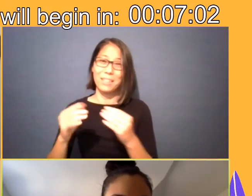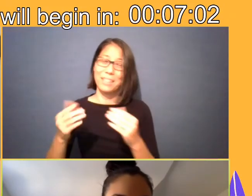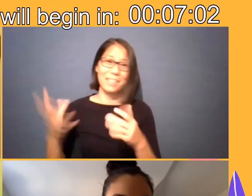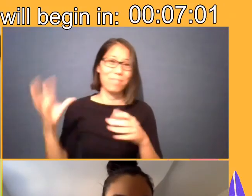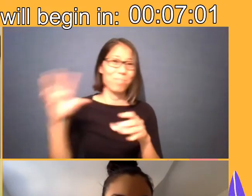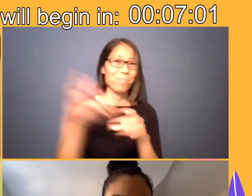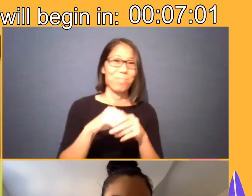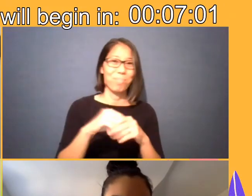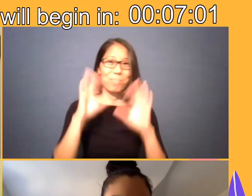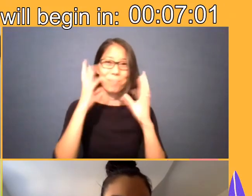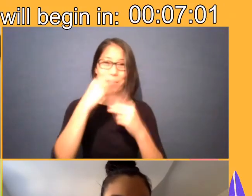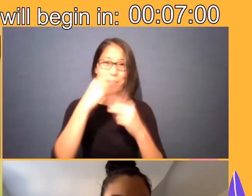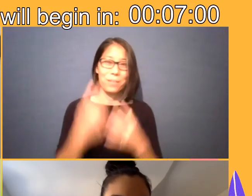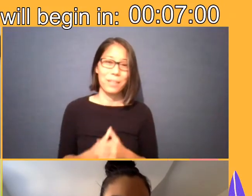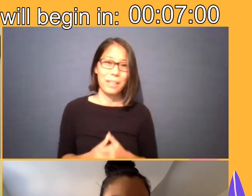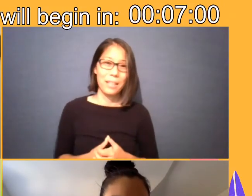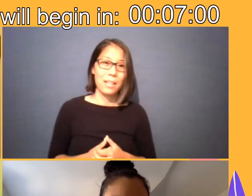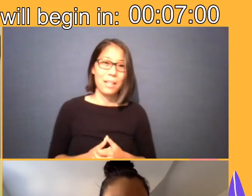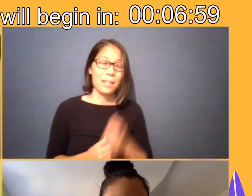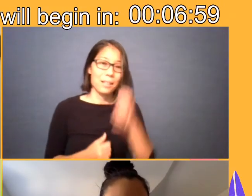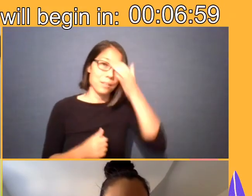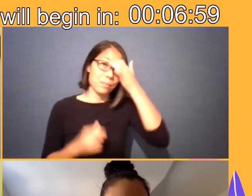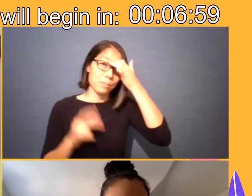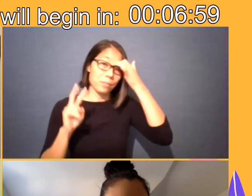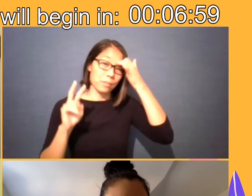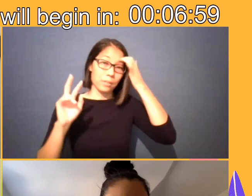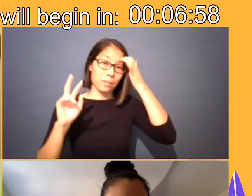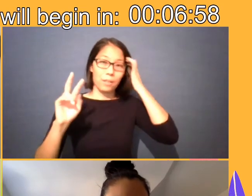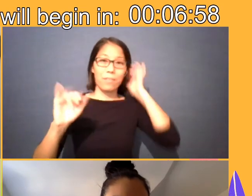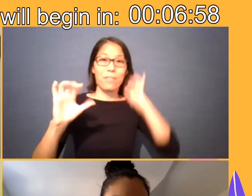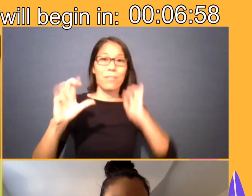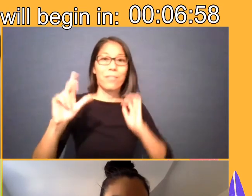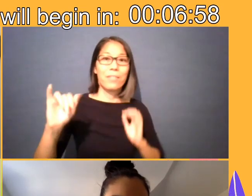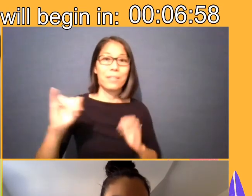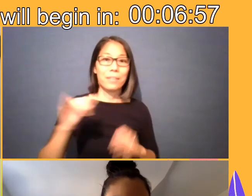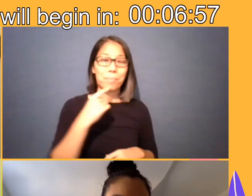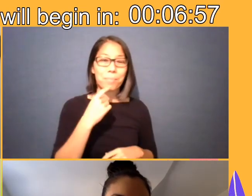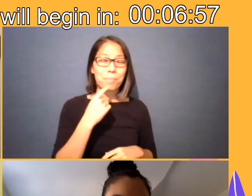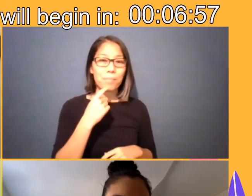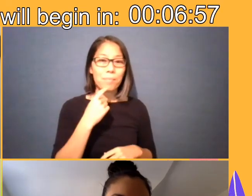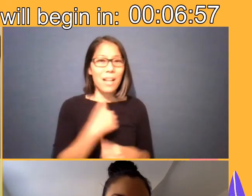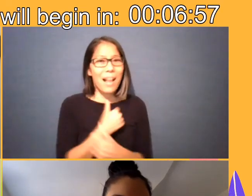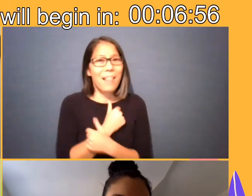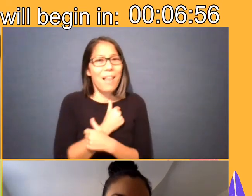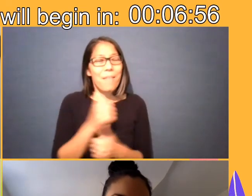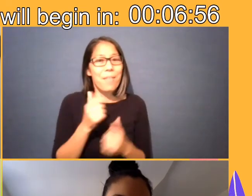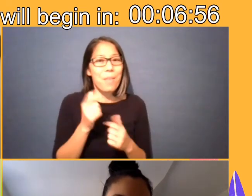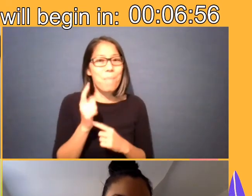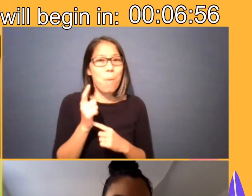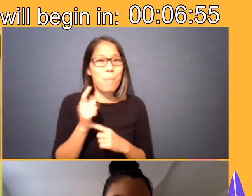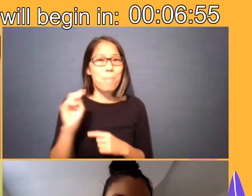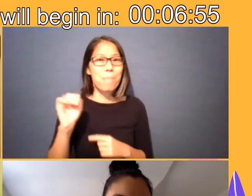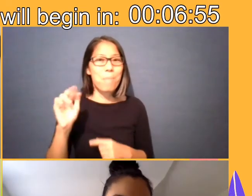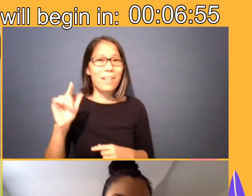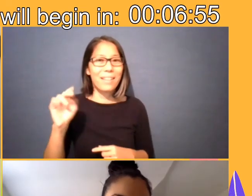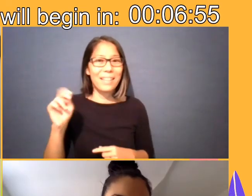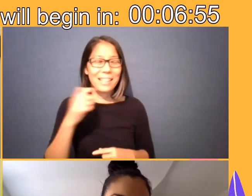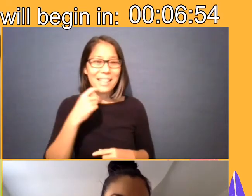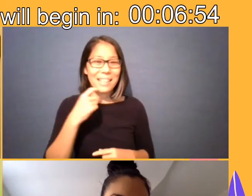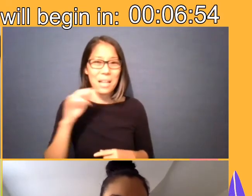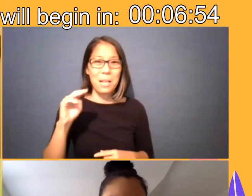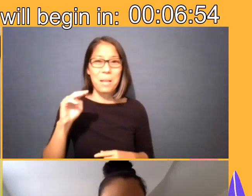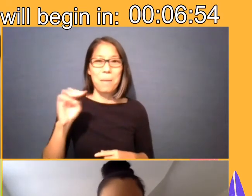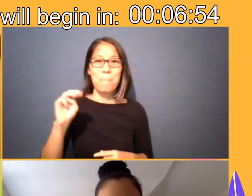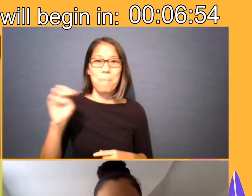Thank and you. I love the moment when Marlene says, the way that she says it, Meme, promise me you will always farm. Como me encanta